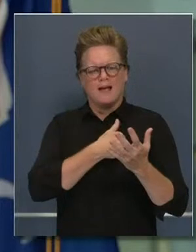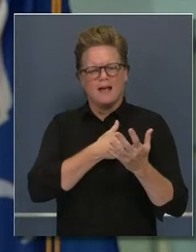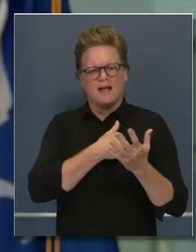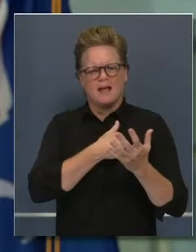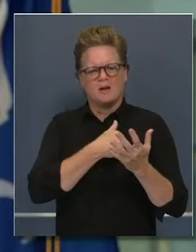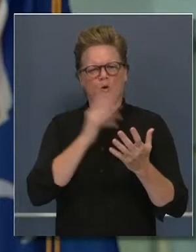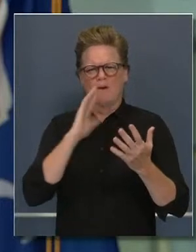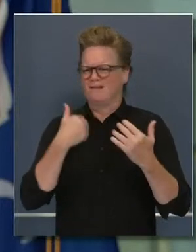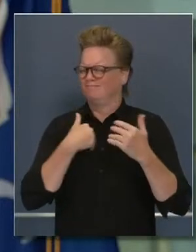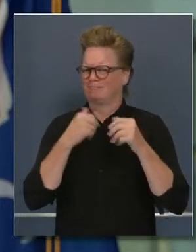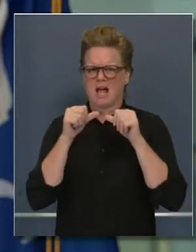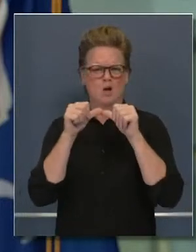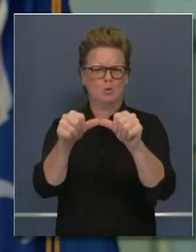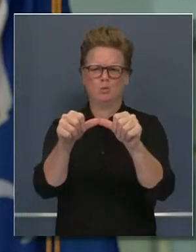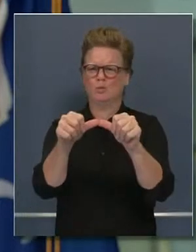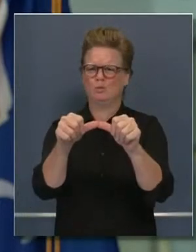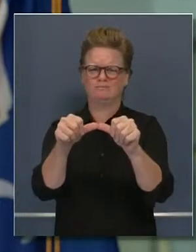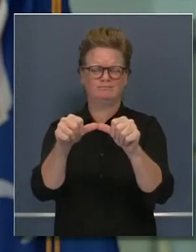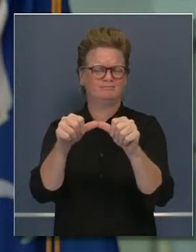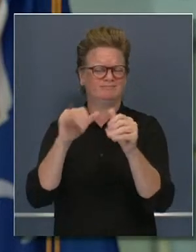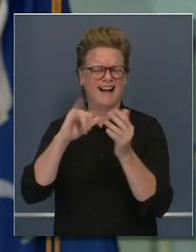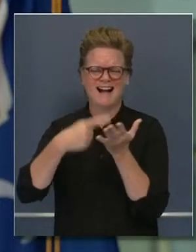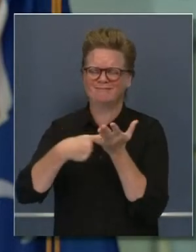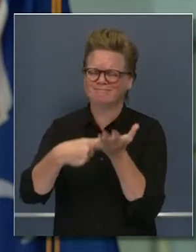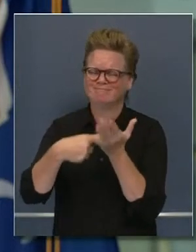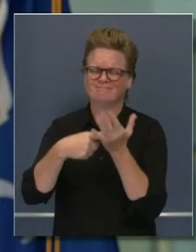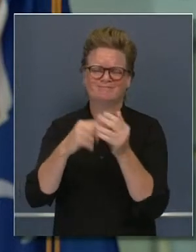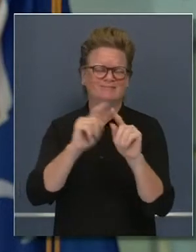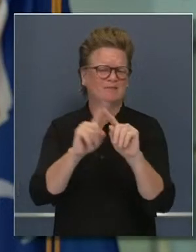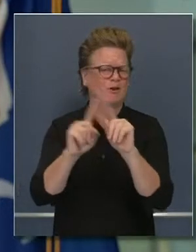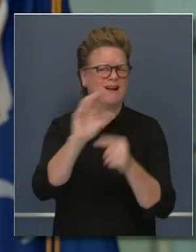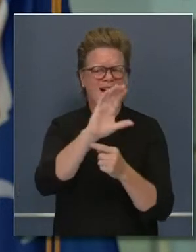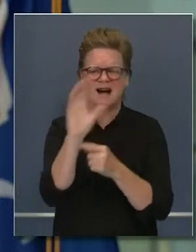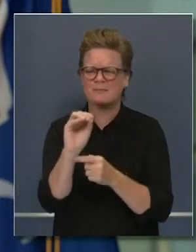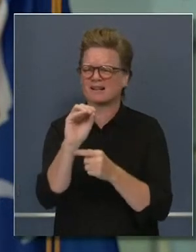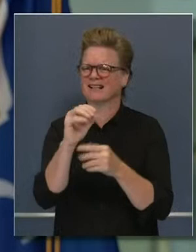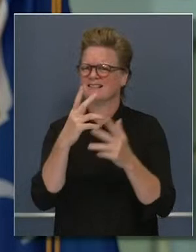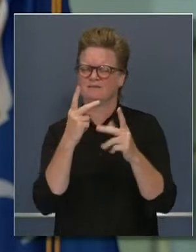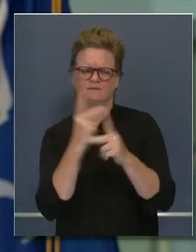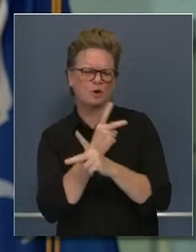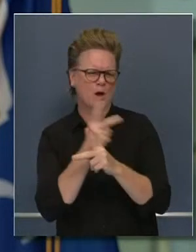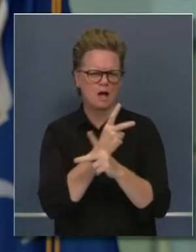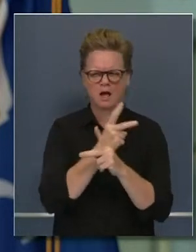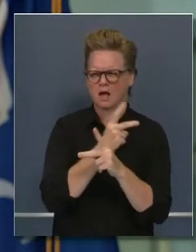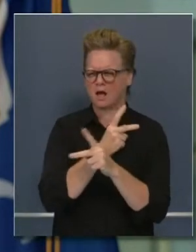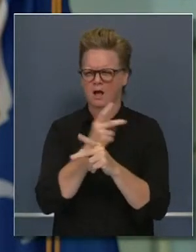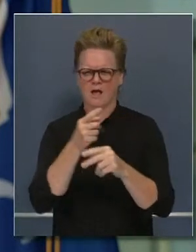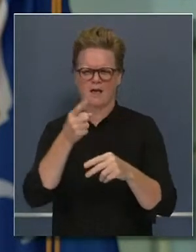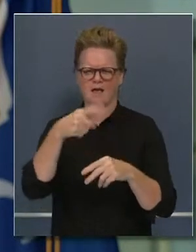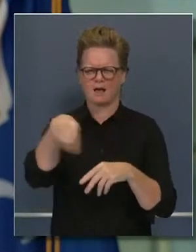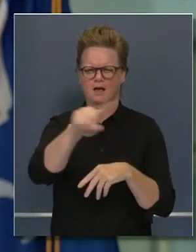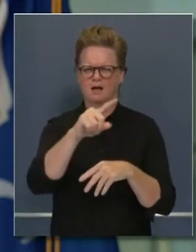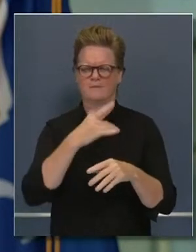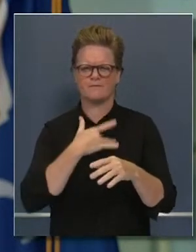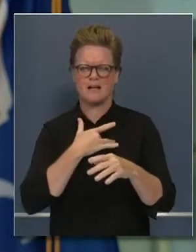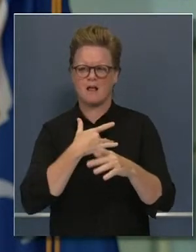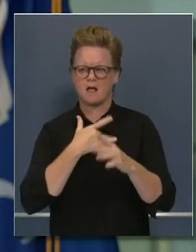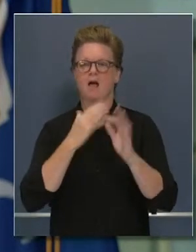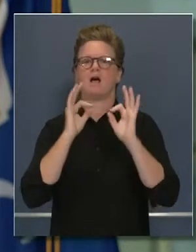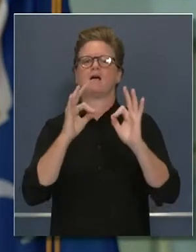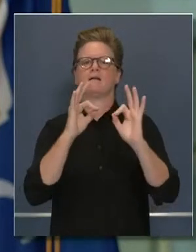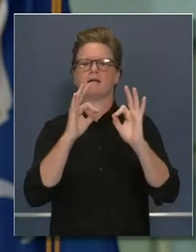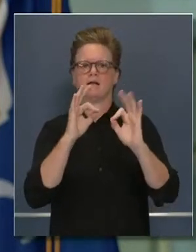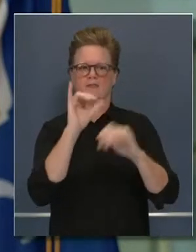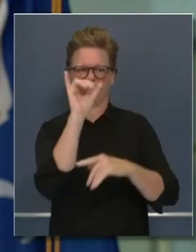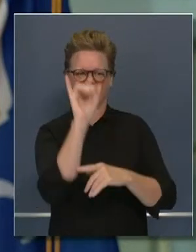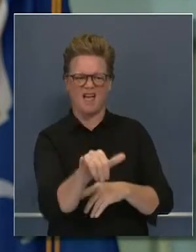owners, operators, the industry as a whole, to figure out how to guide their opening and their operations in a